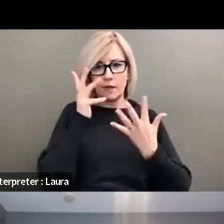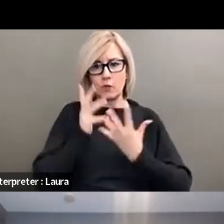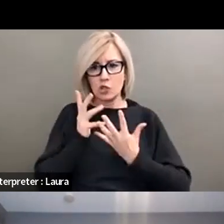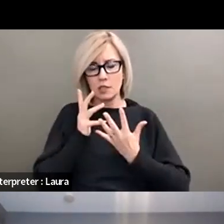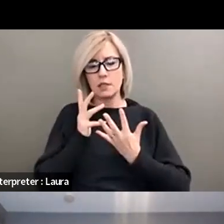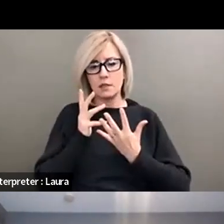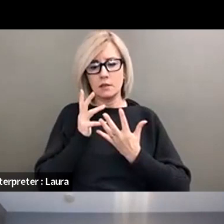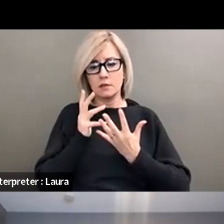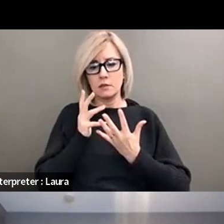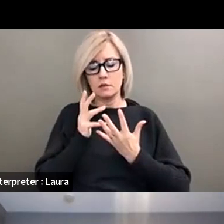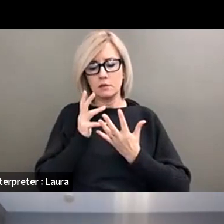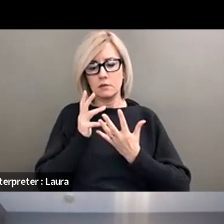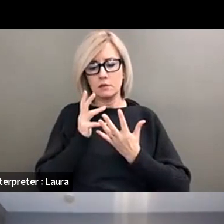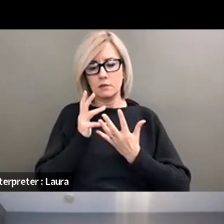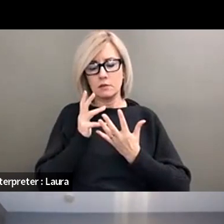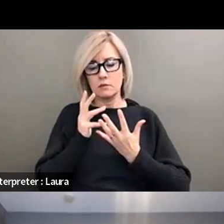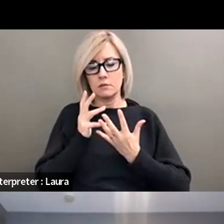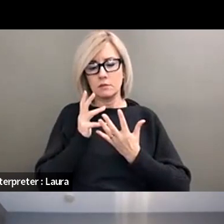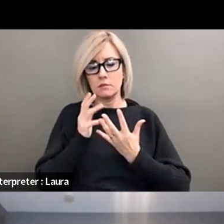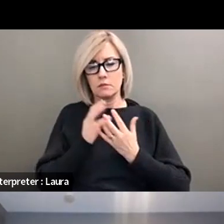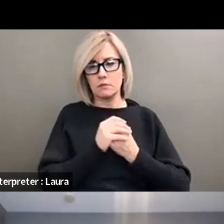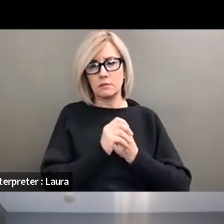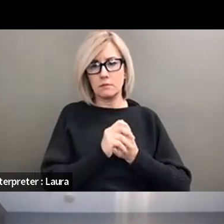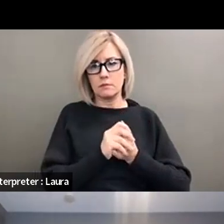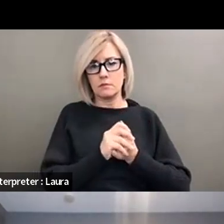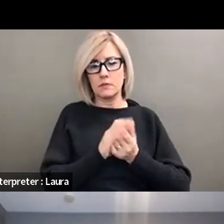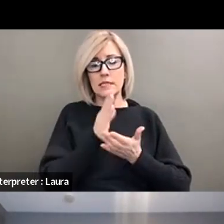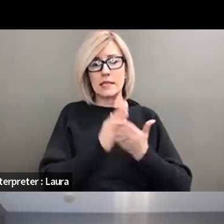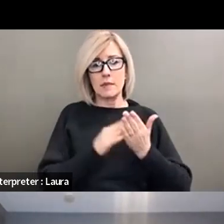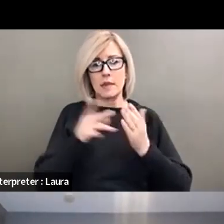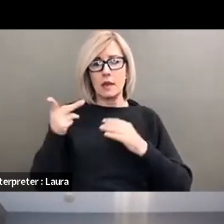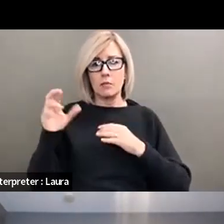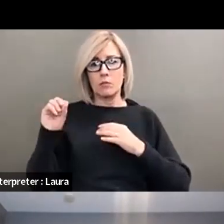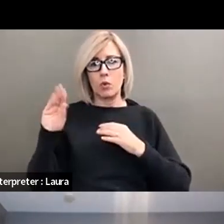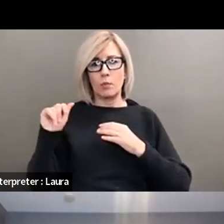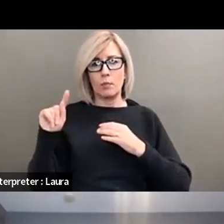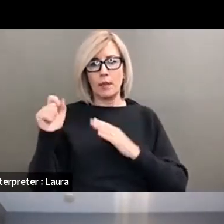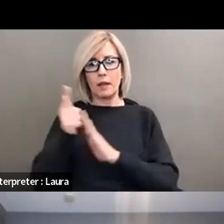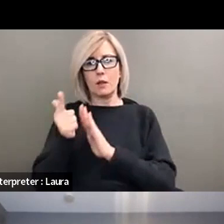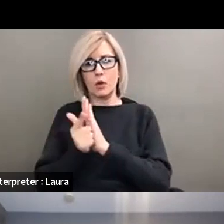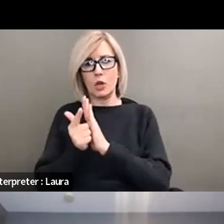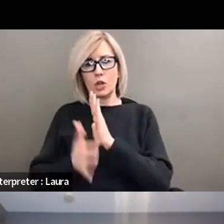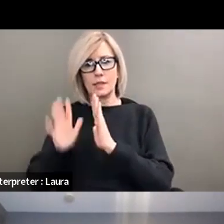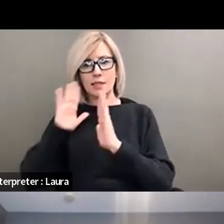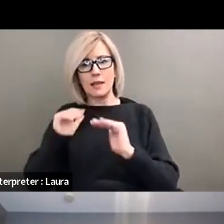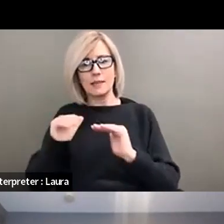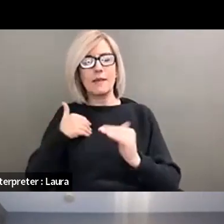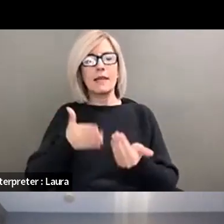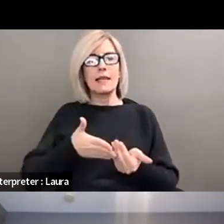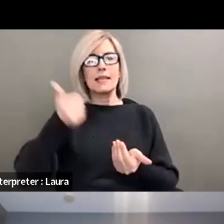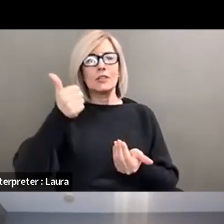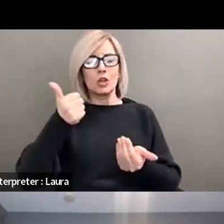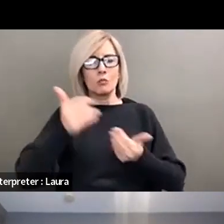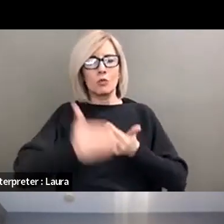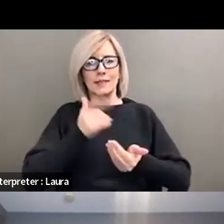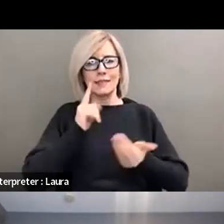unfortunately, what some of the probate lawyers expect is to have an easier process for them